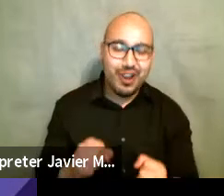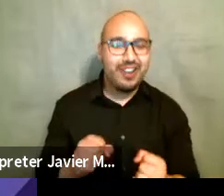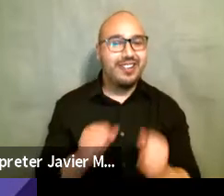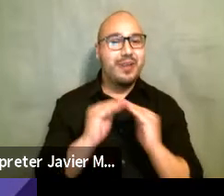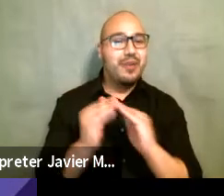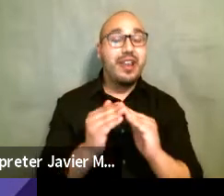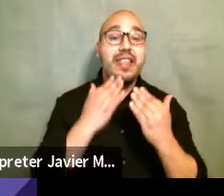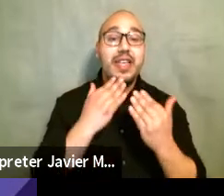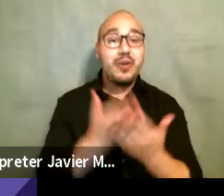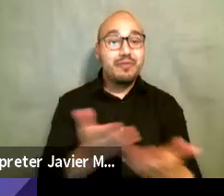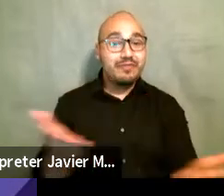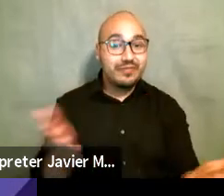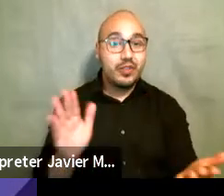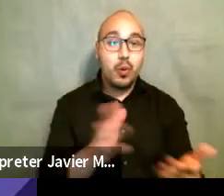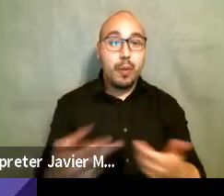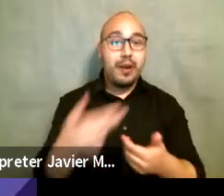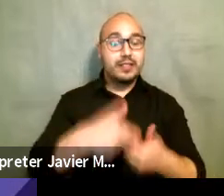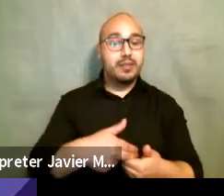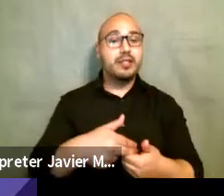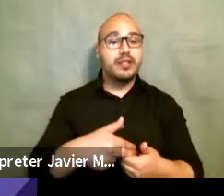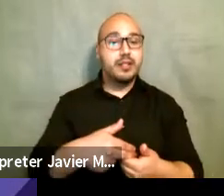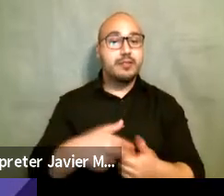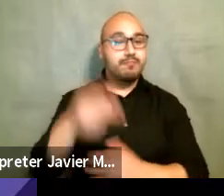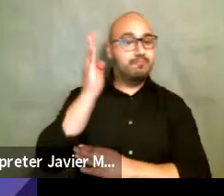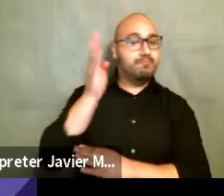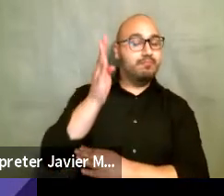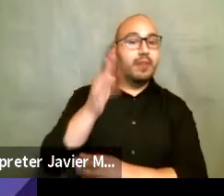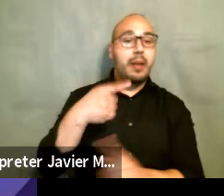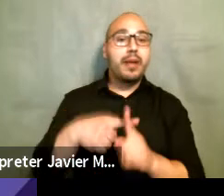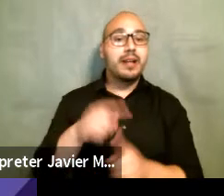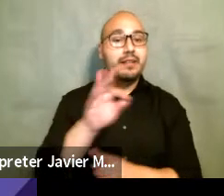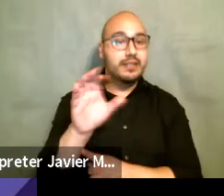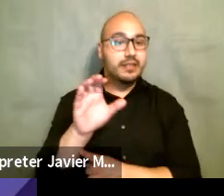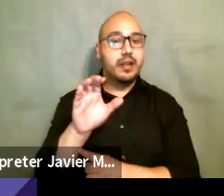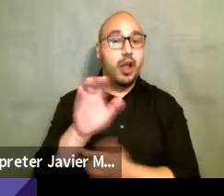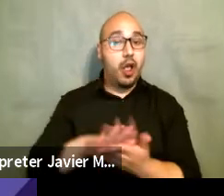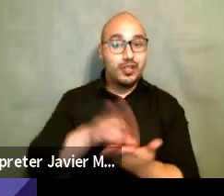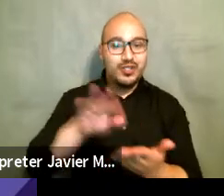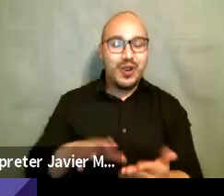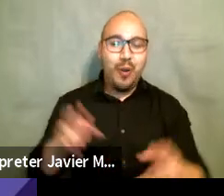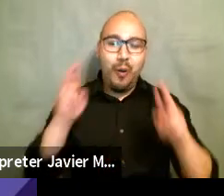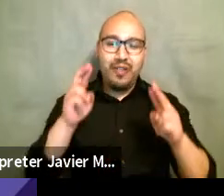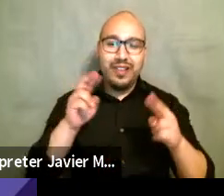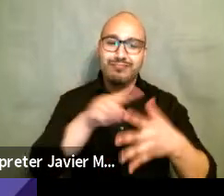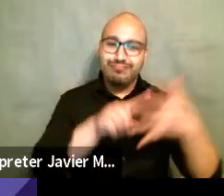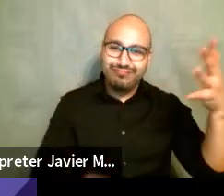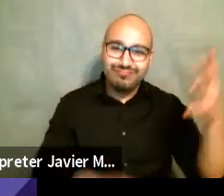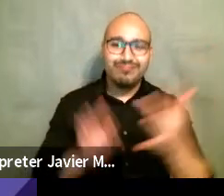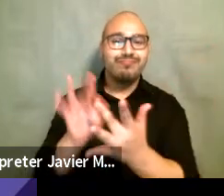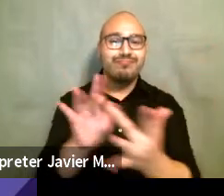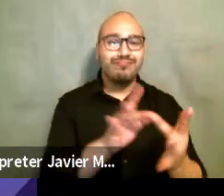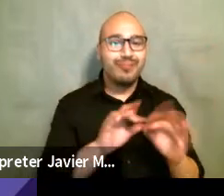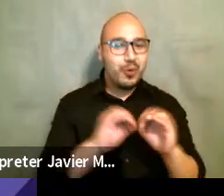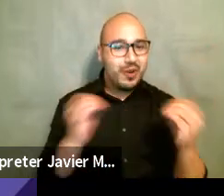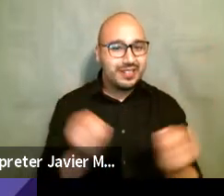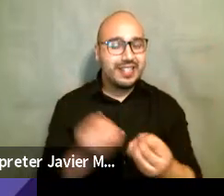for your participation. And Fresno City College students, I hope you will reach out to our organizations